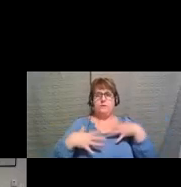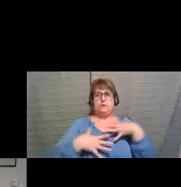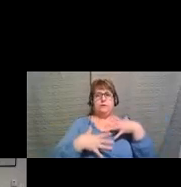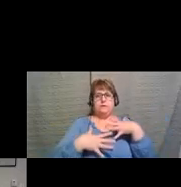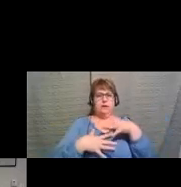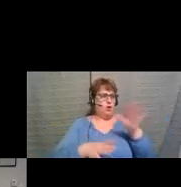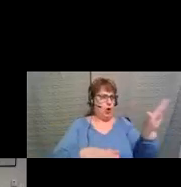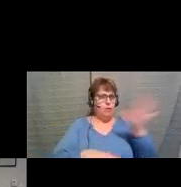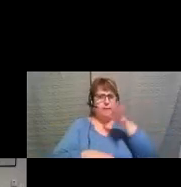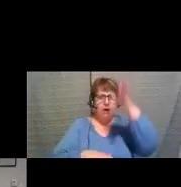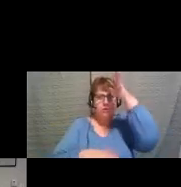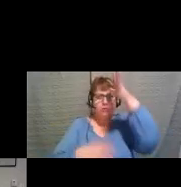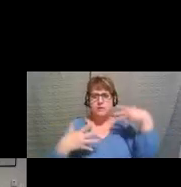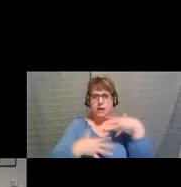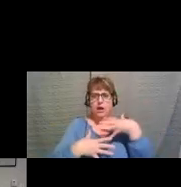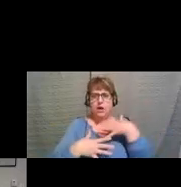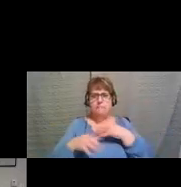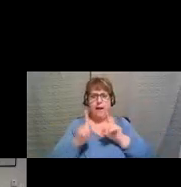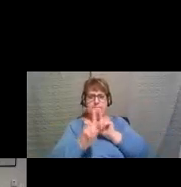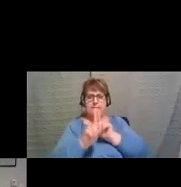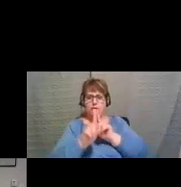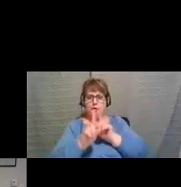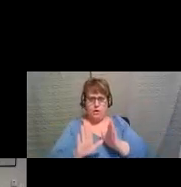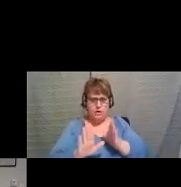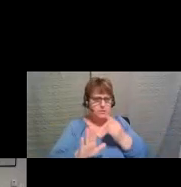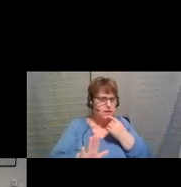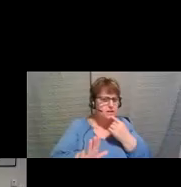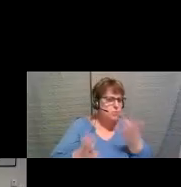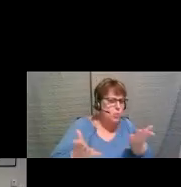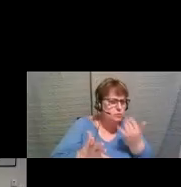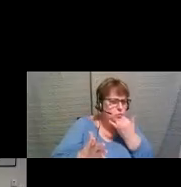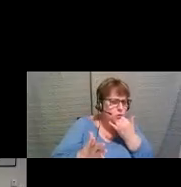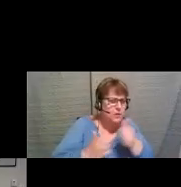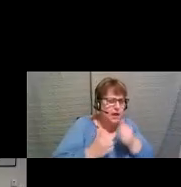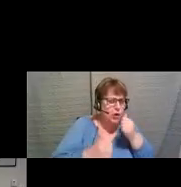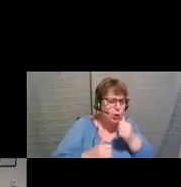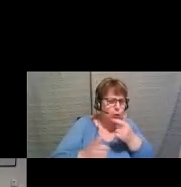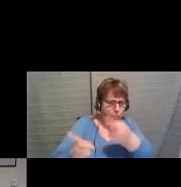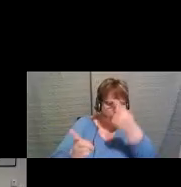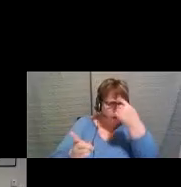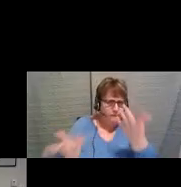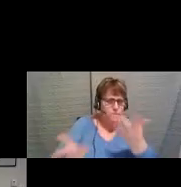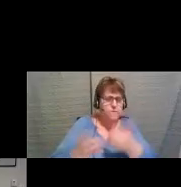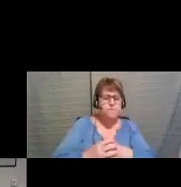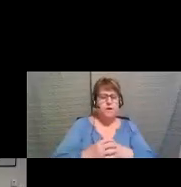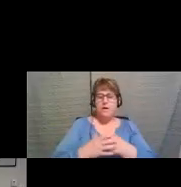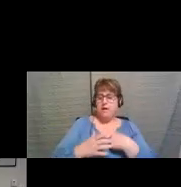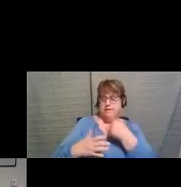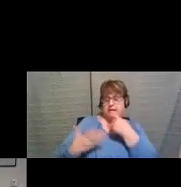parents were scared. And my mentor came in the room and he said, "What do you think's wrong with this girl?" And I